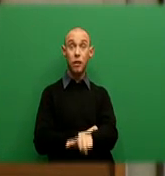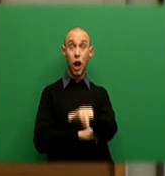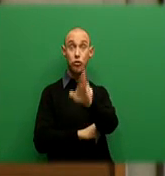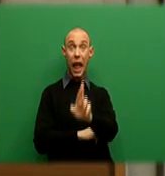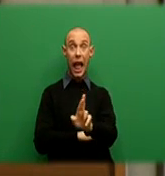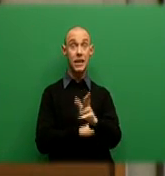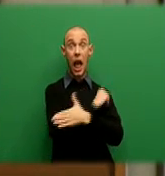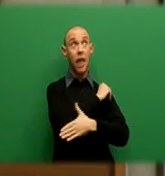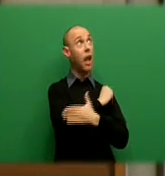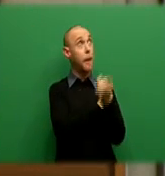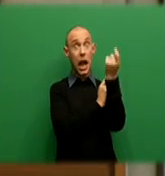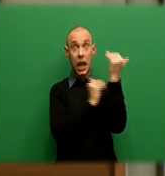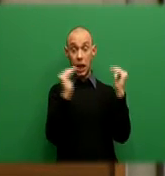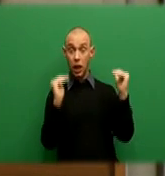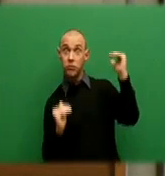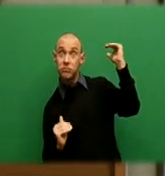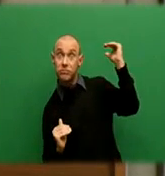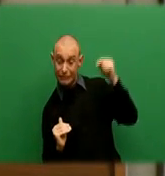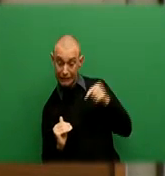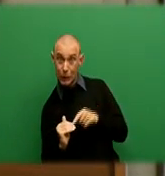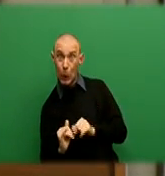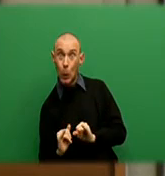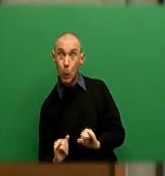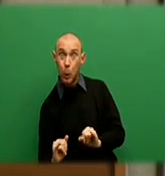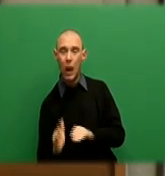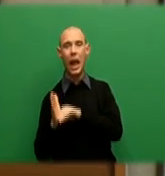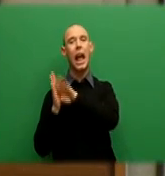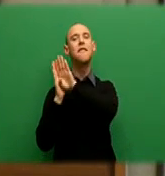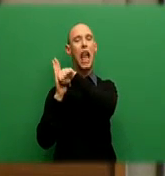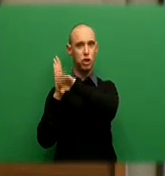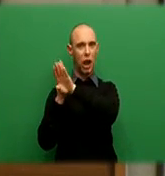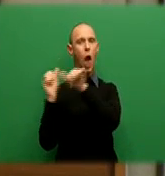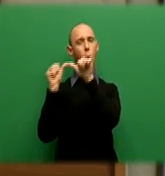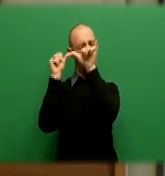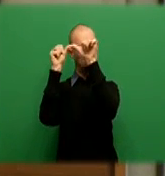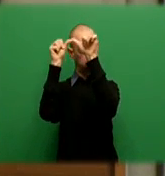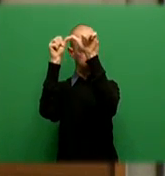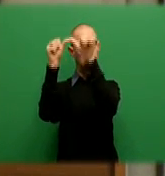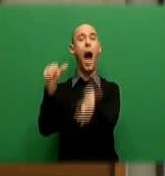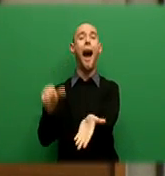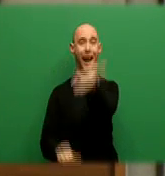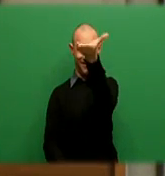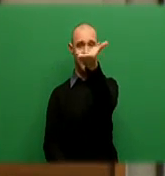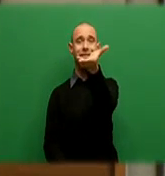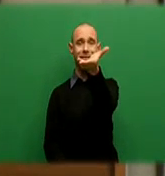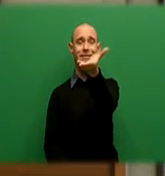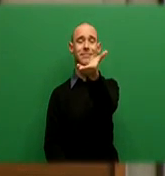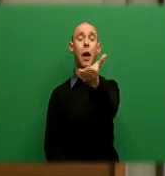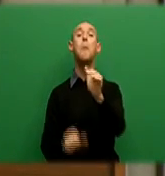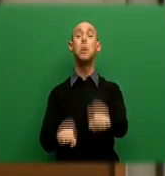herds, may keep food prices inflation elevated for a longer period than currently